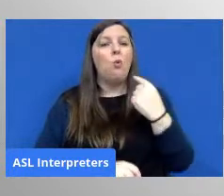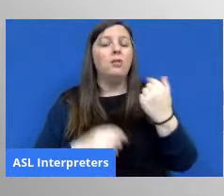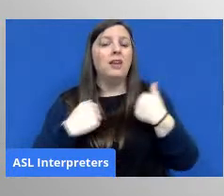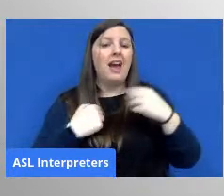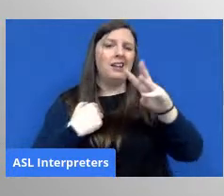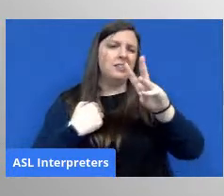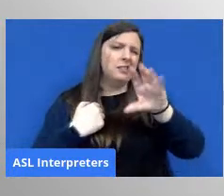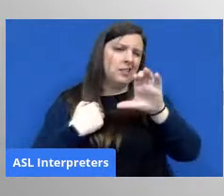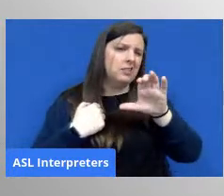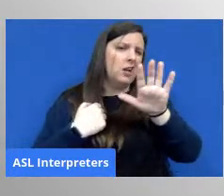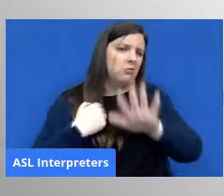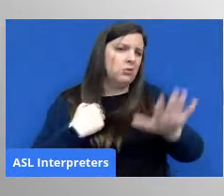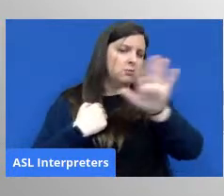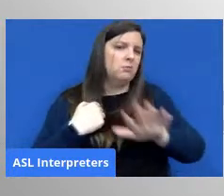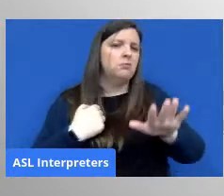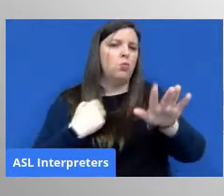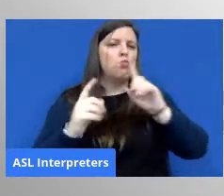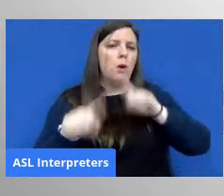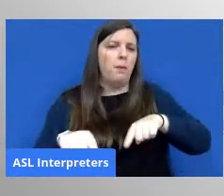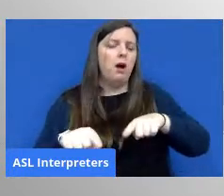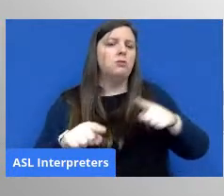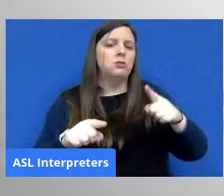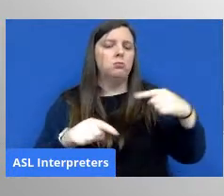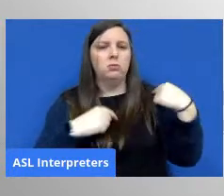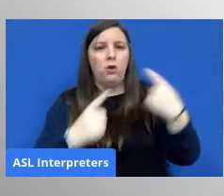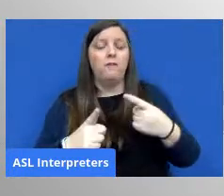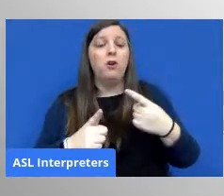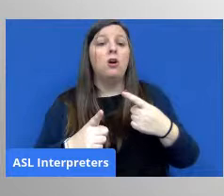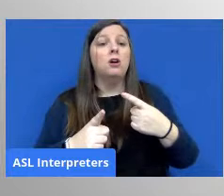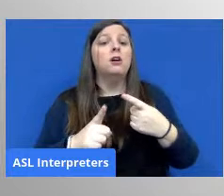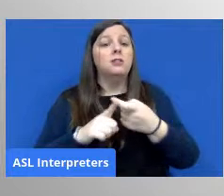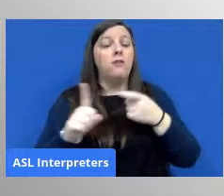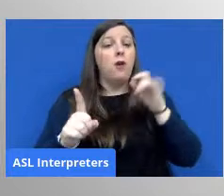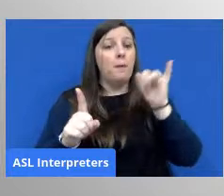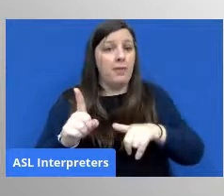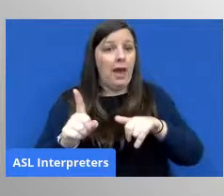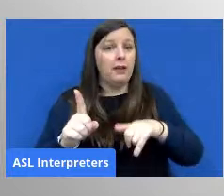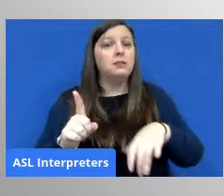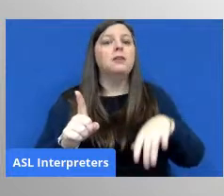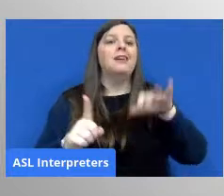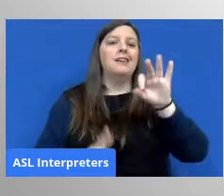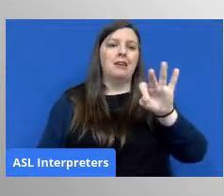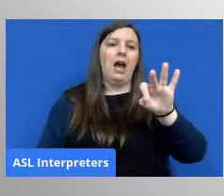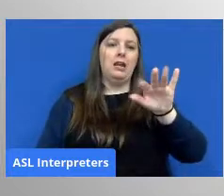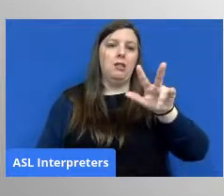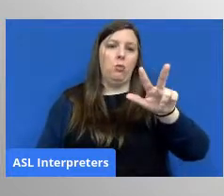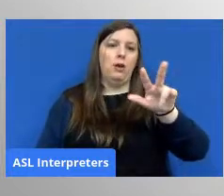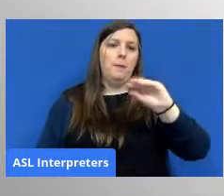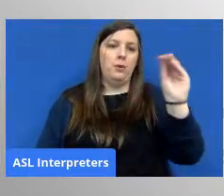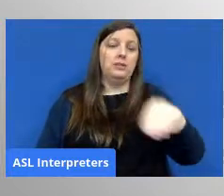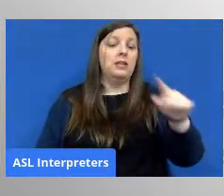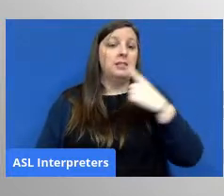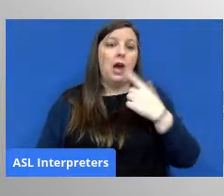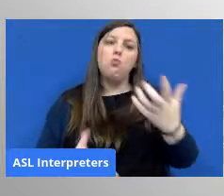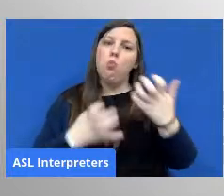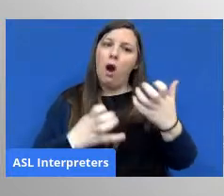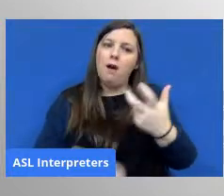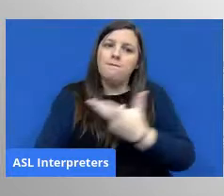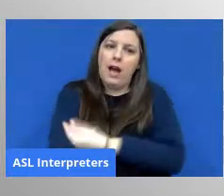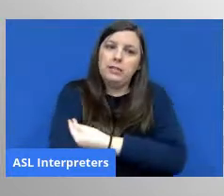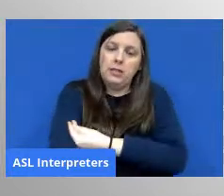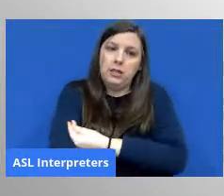that 600 or so, 93% had said that they would want the vaccine, but we still